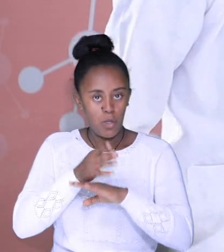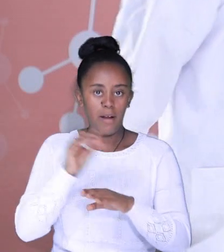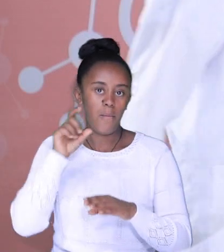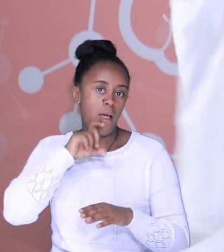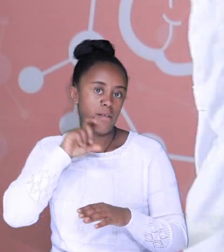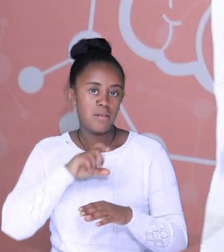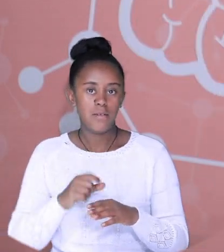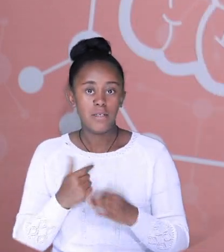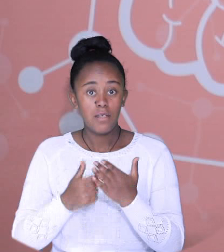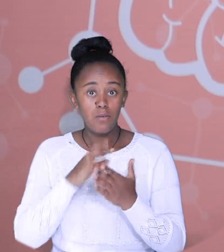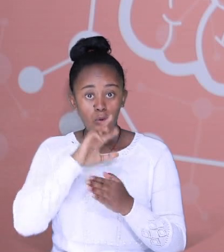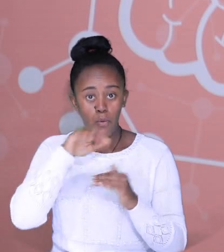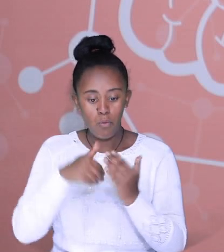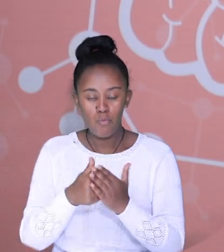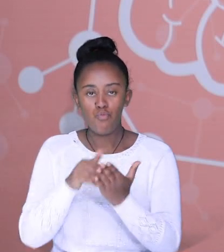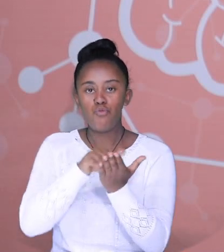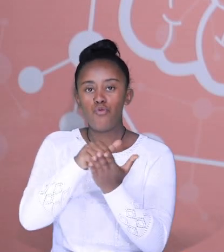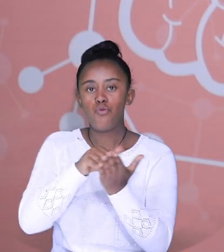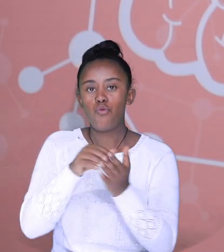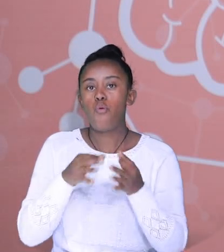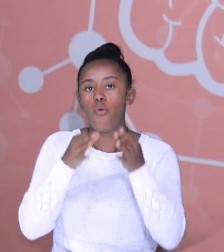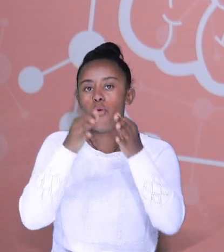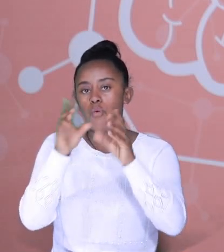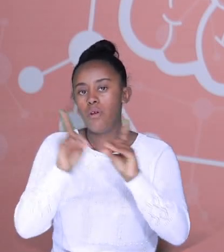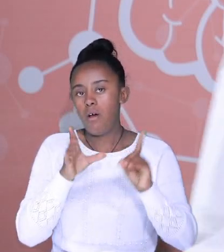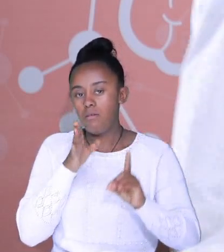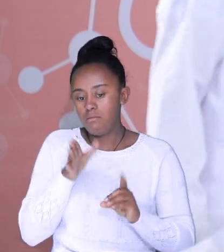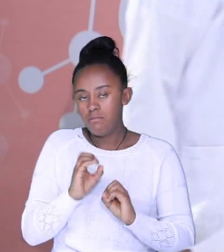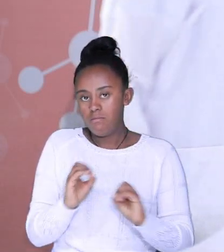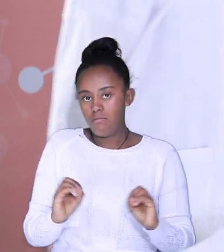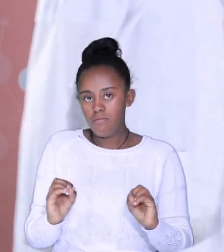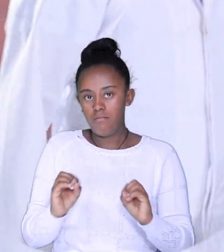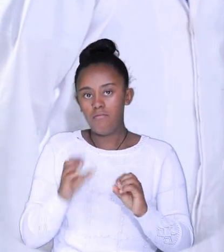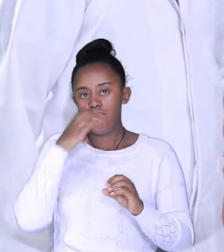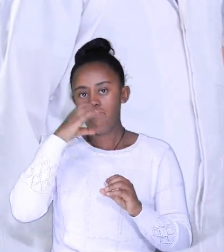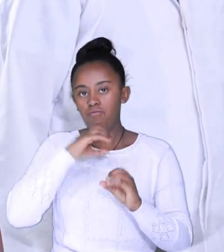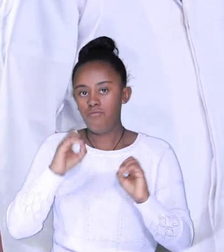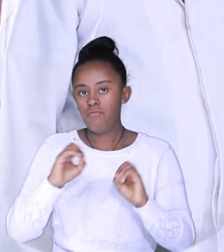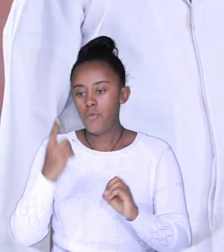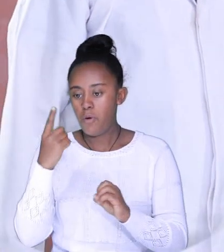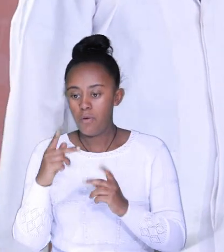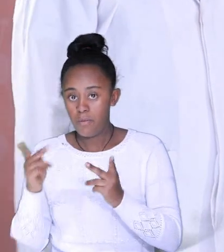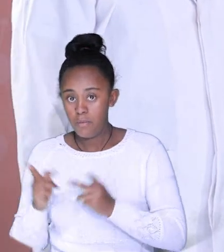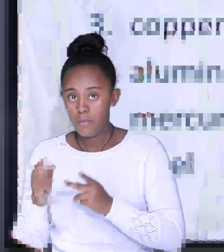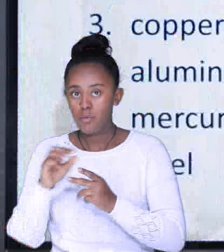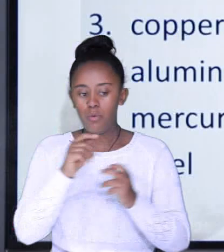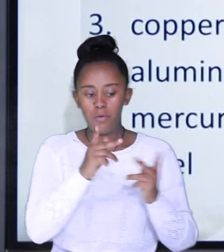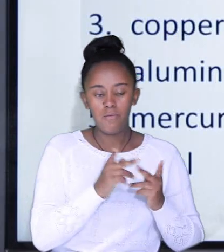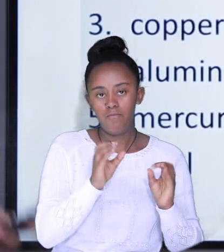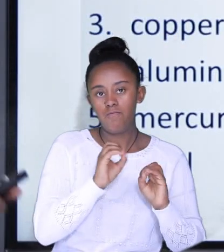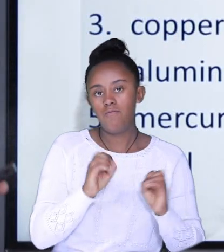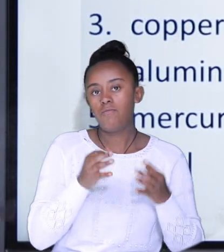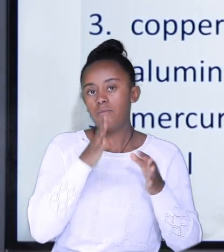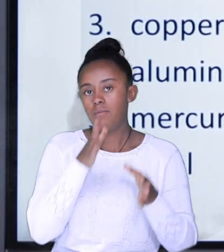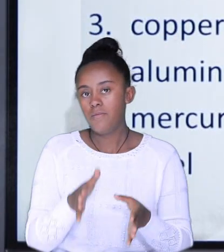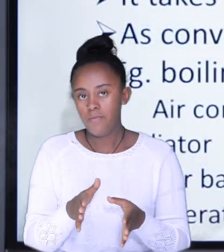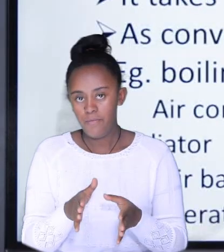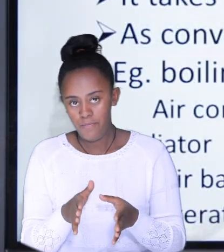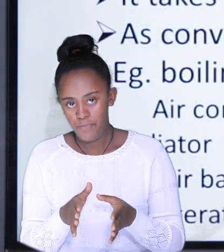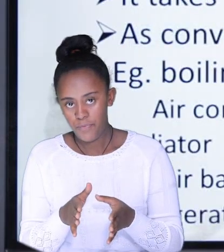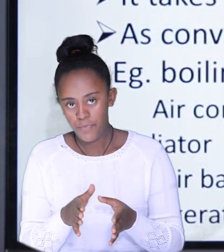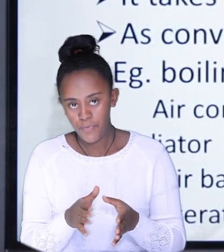all are poor conductors, does not transfer heat from one place to another.